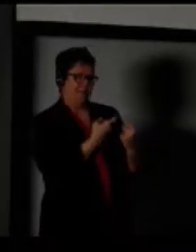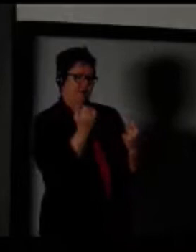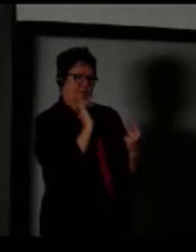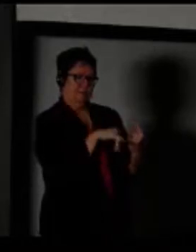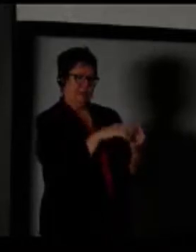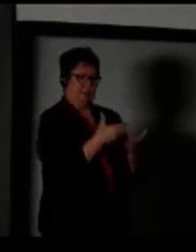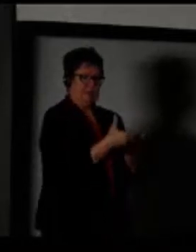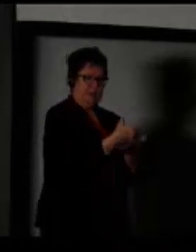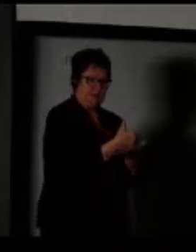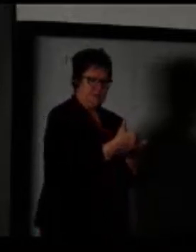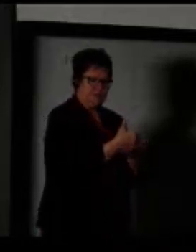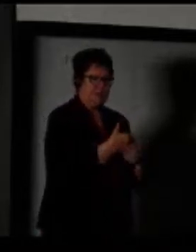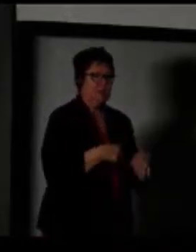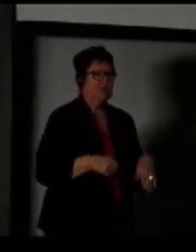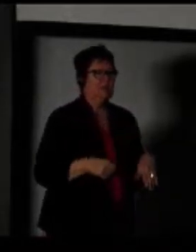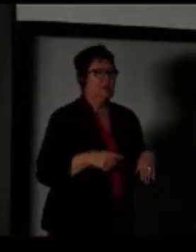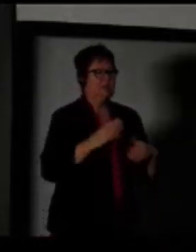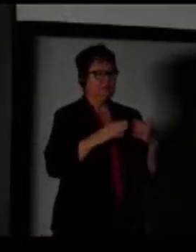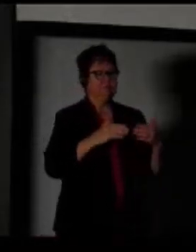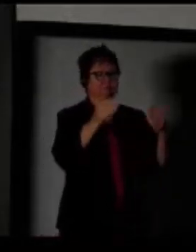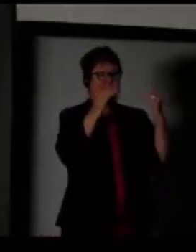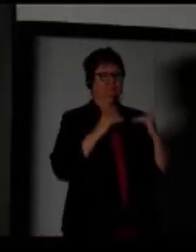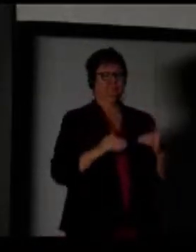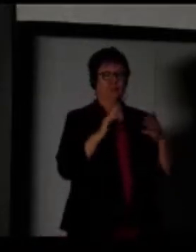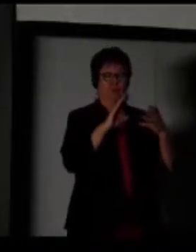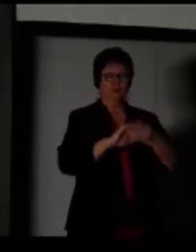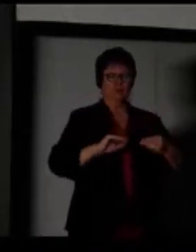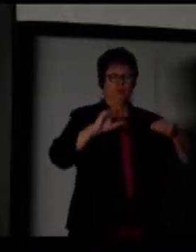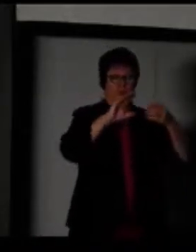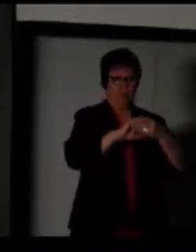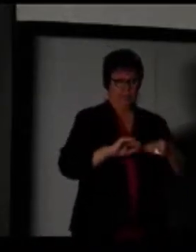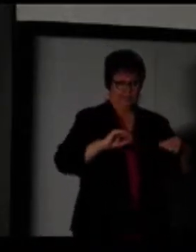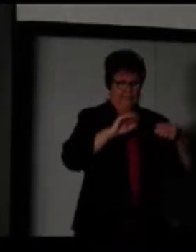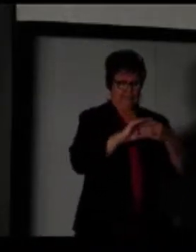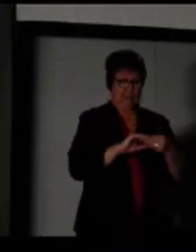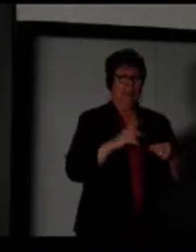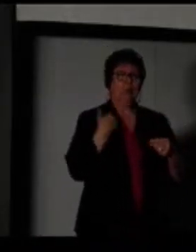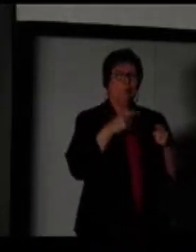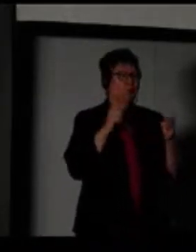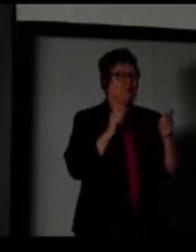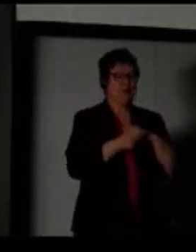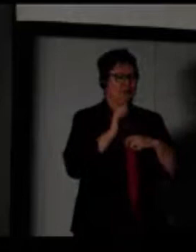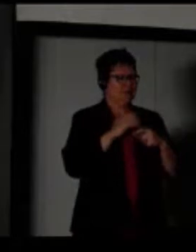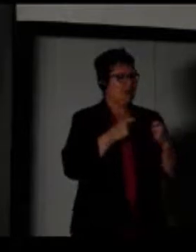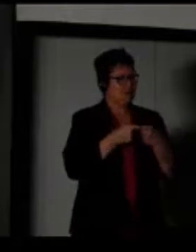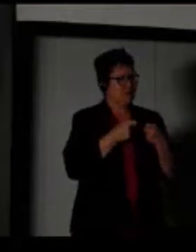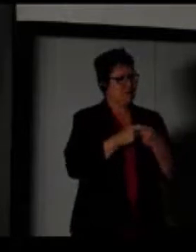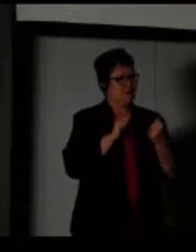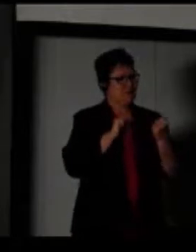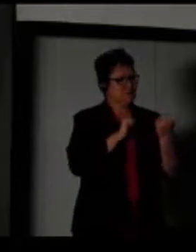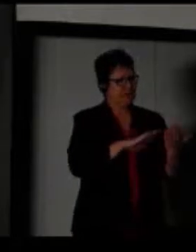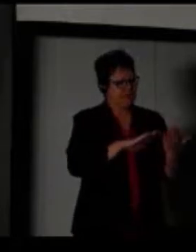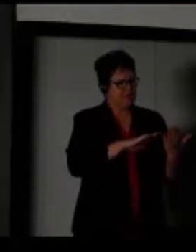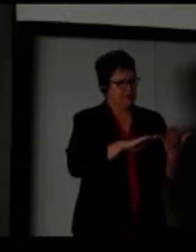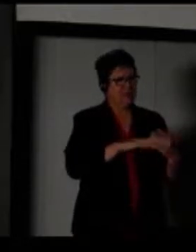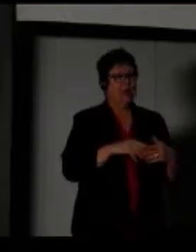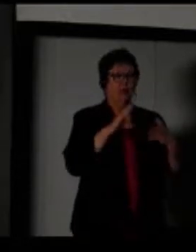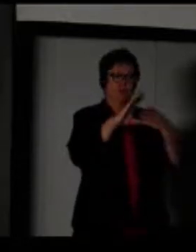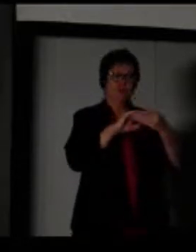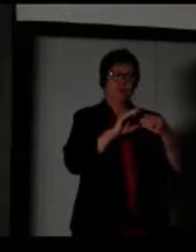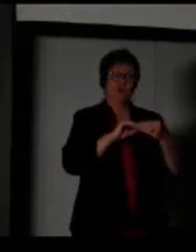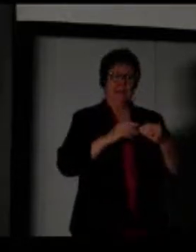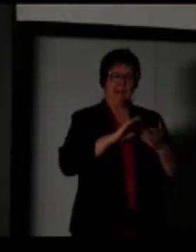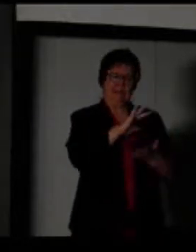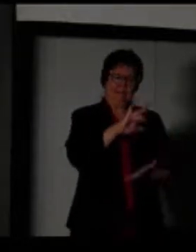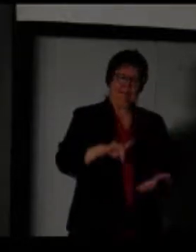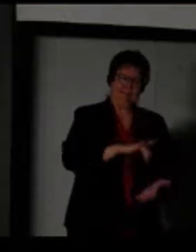So the next thing is storytelling. One of the things that we decided as we sort of redid our digital strategy is that storytelling would be at the heart